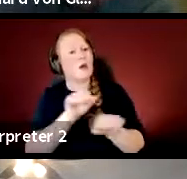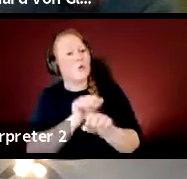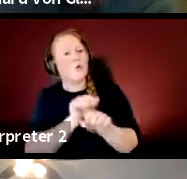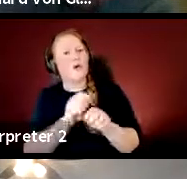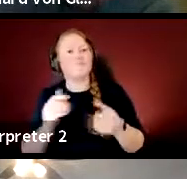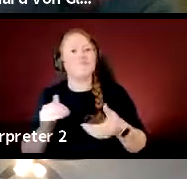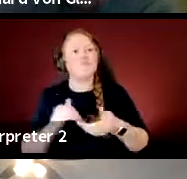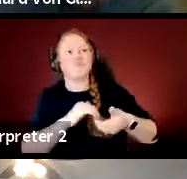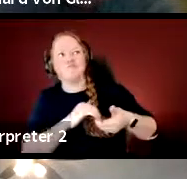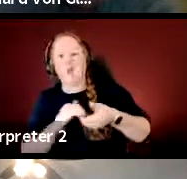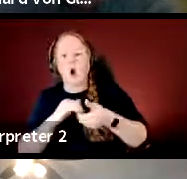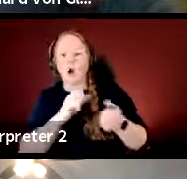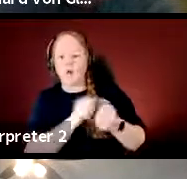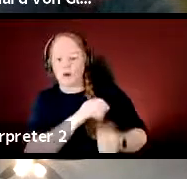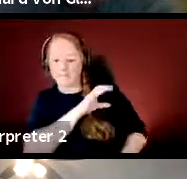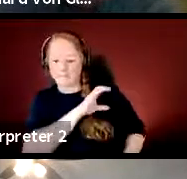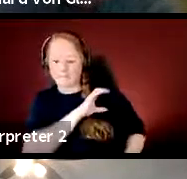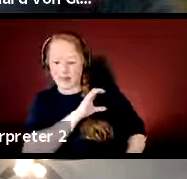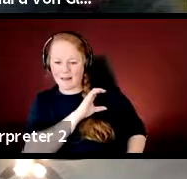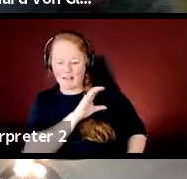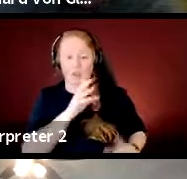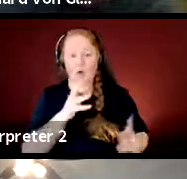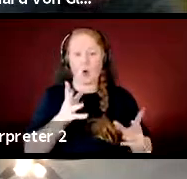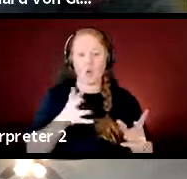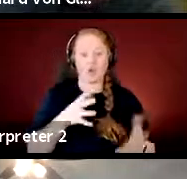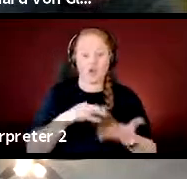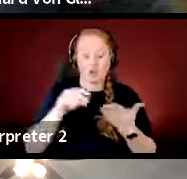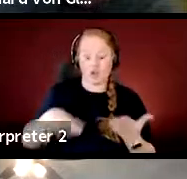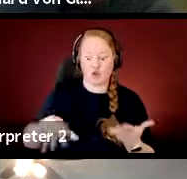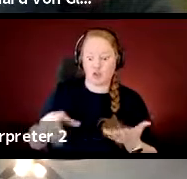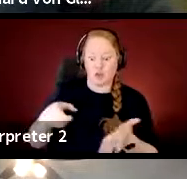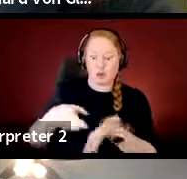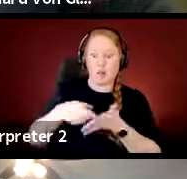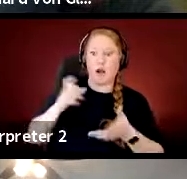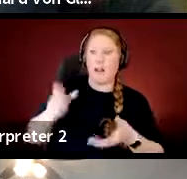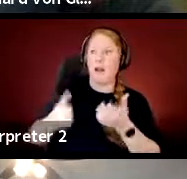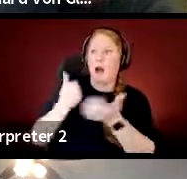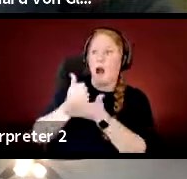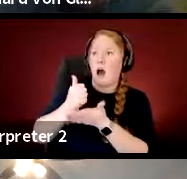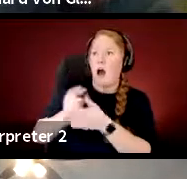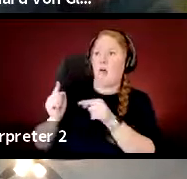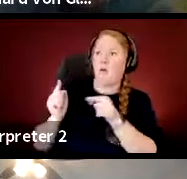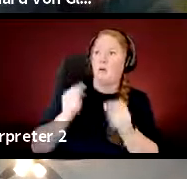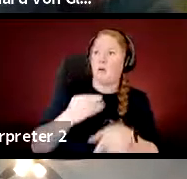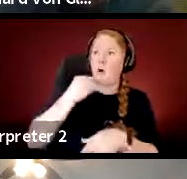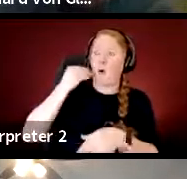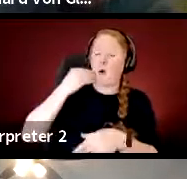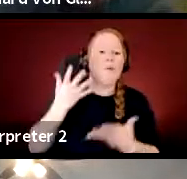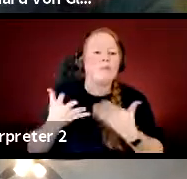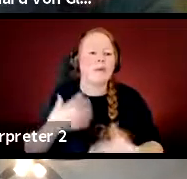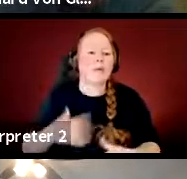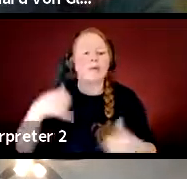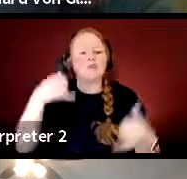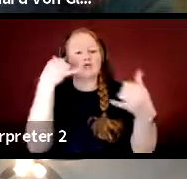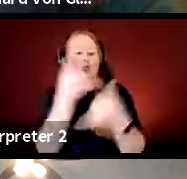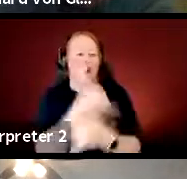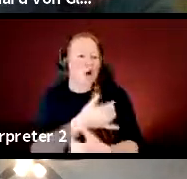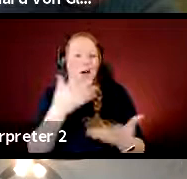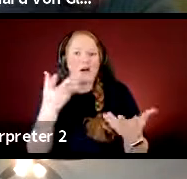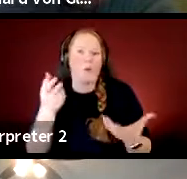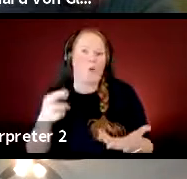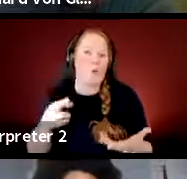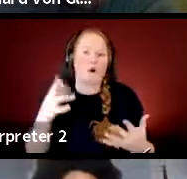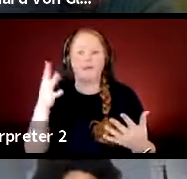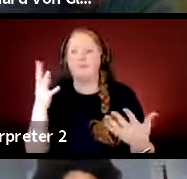student requires, assistance getting home, whether that be they're too inebriated, whether that be they are too this, to